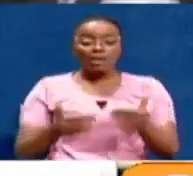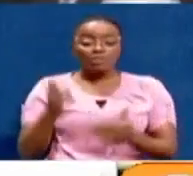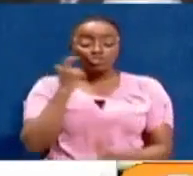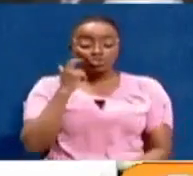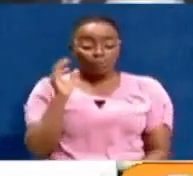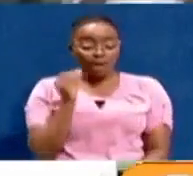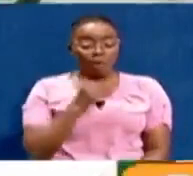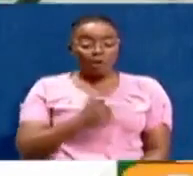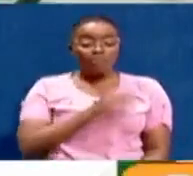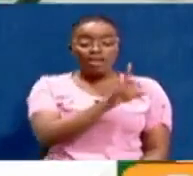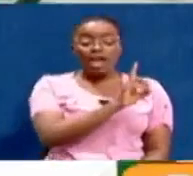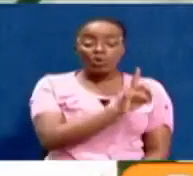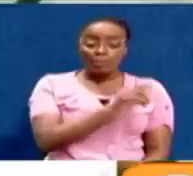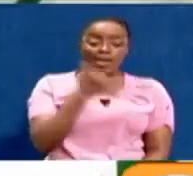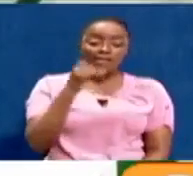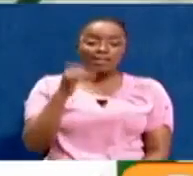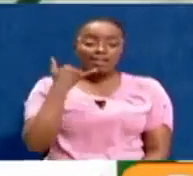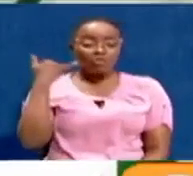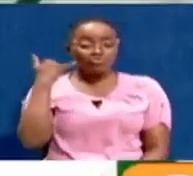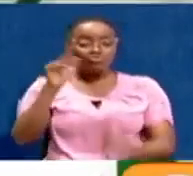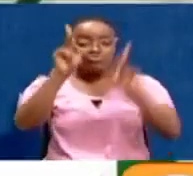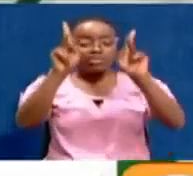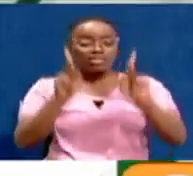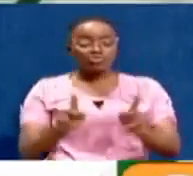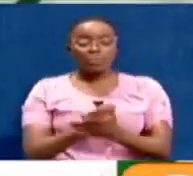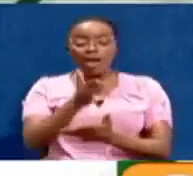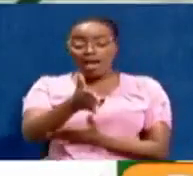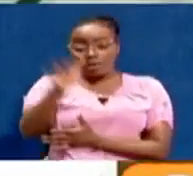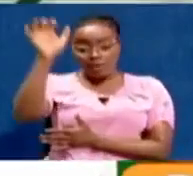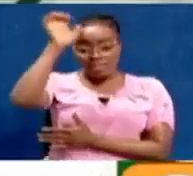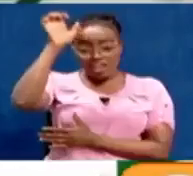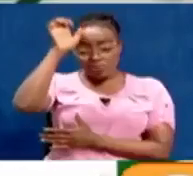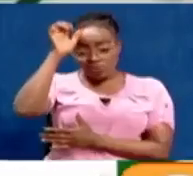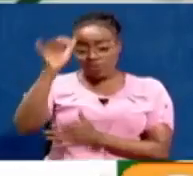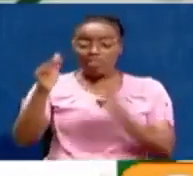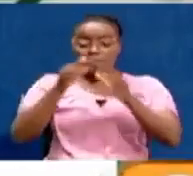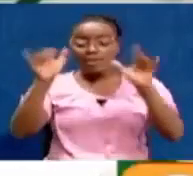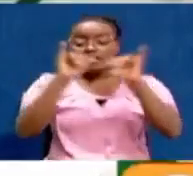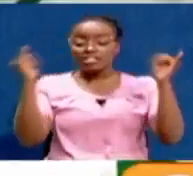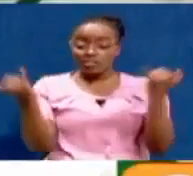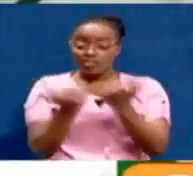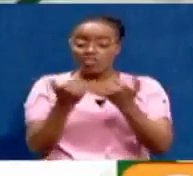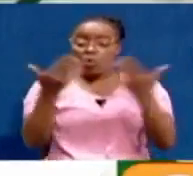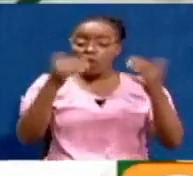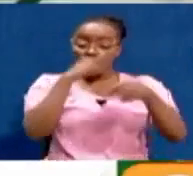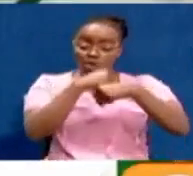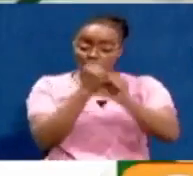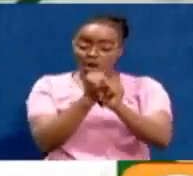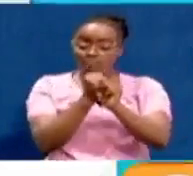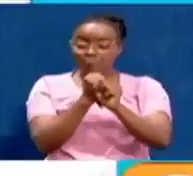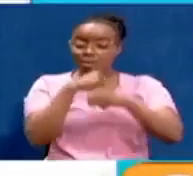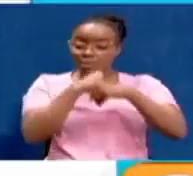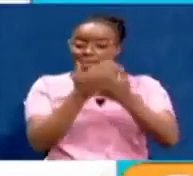our shops in Nairobi, Nakuru, Kisumu, here in Eldoret, in our main institution, in our main operating institution